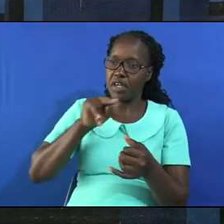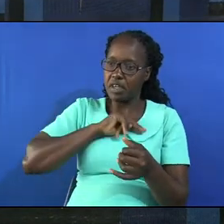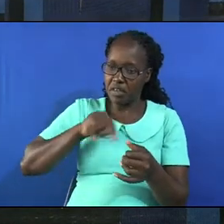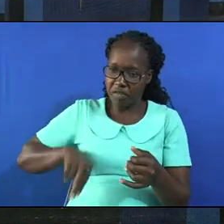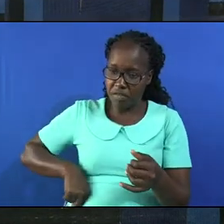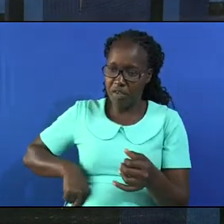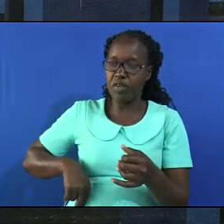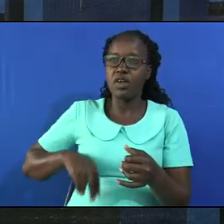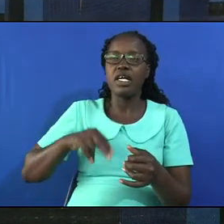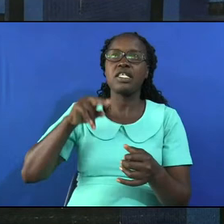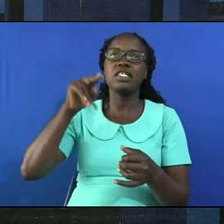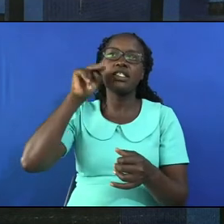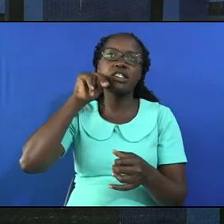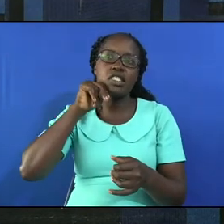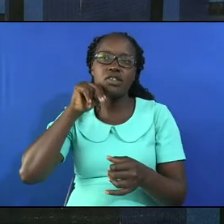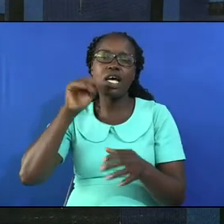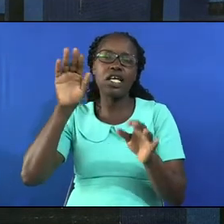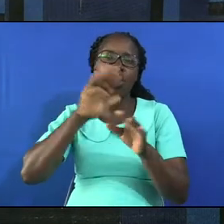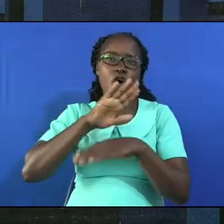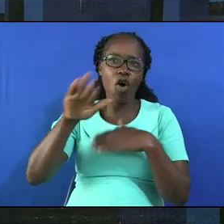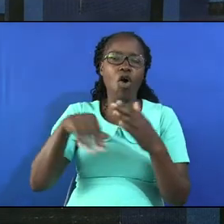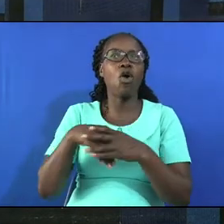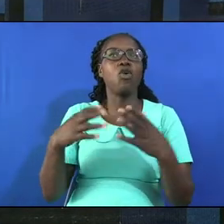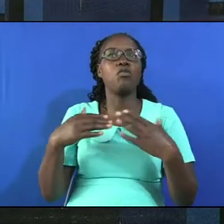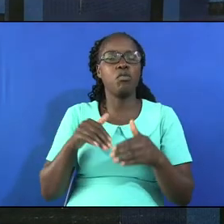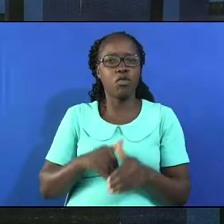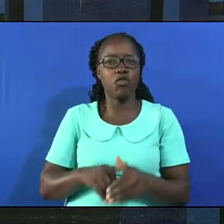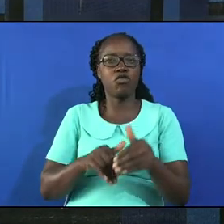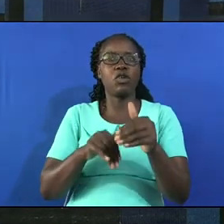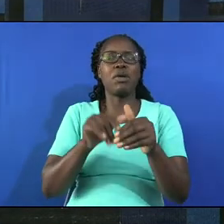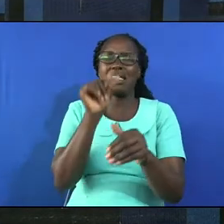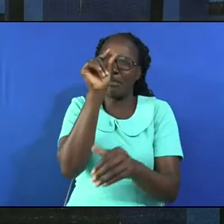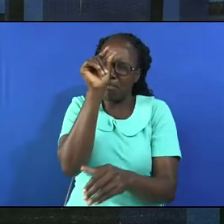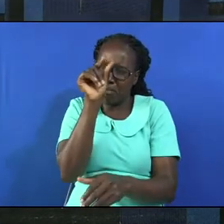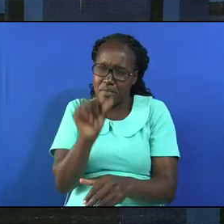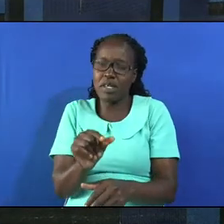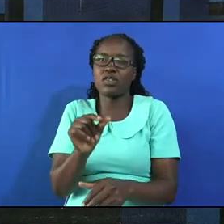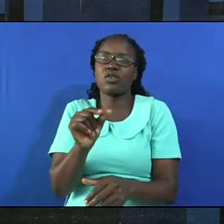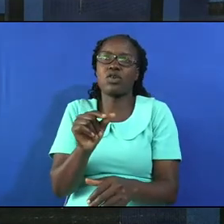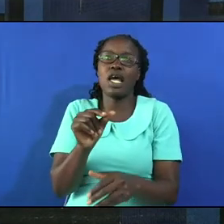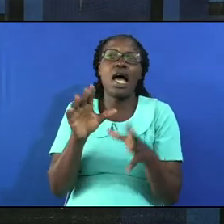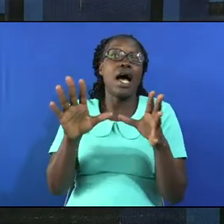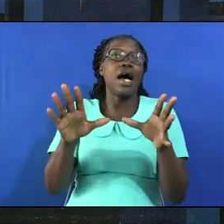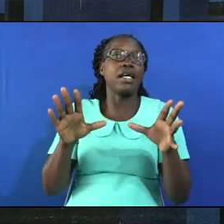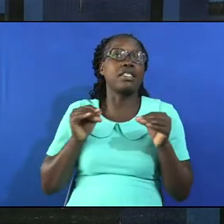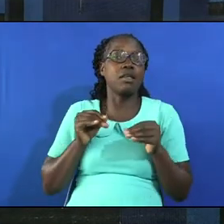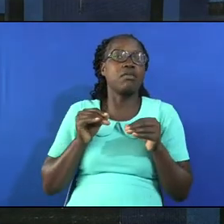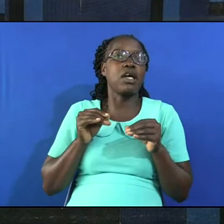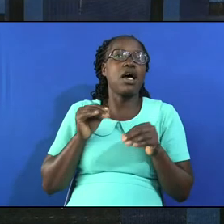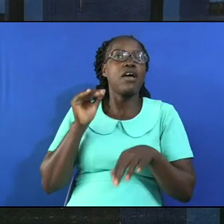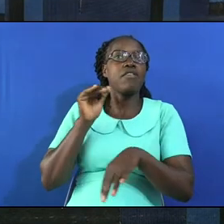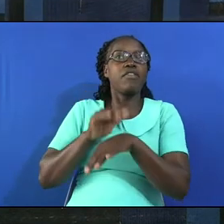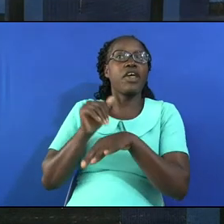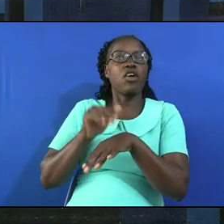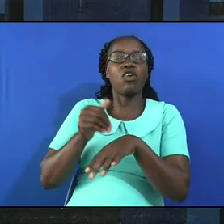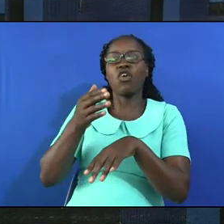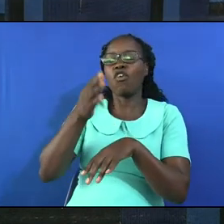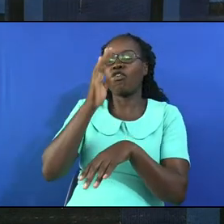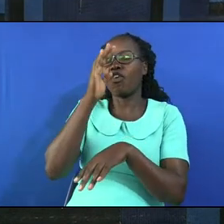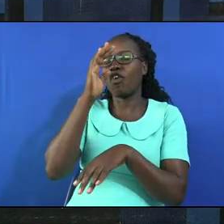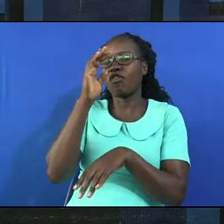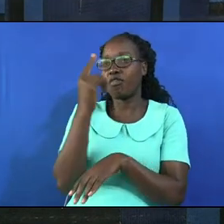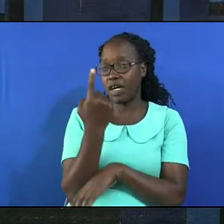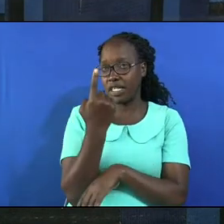nephew, his niece, and everybody else. But the person who had to accept the call of God